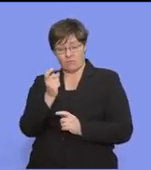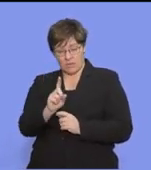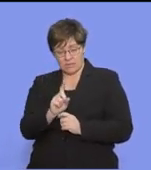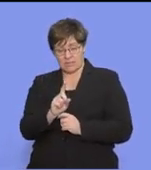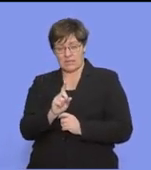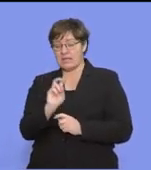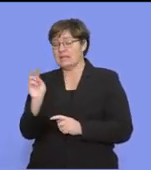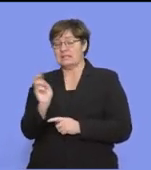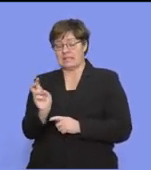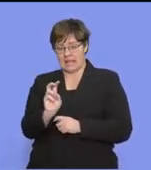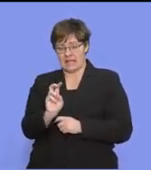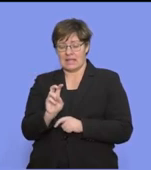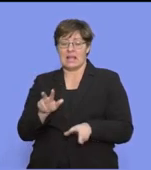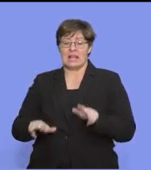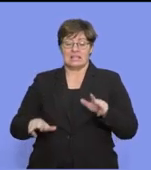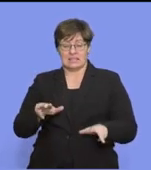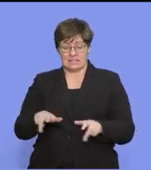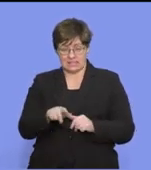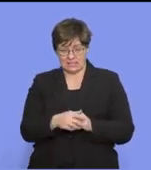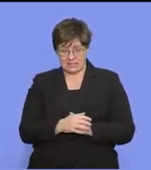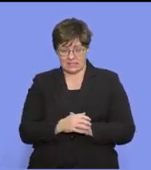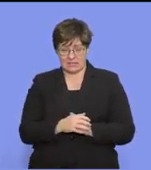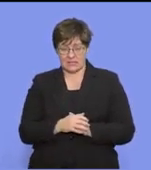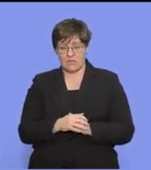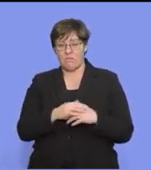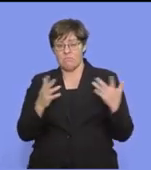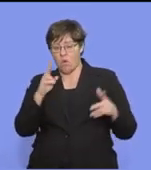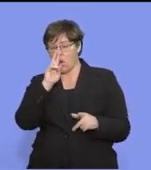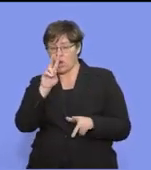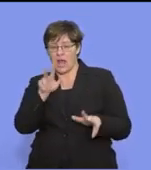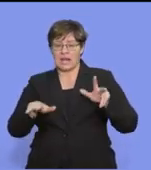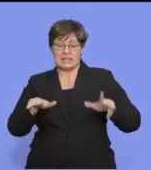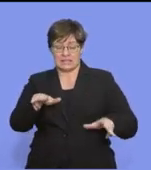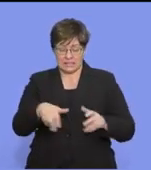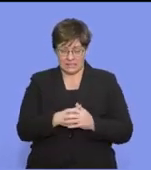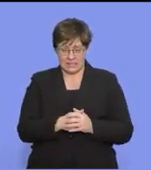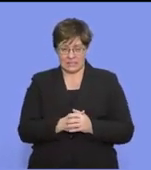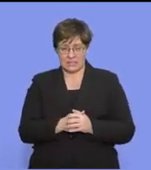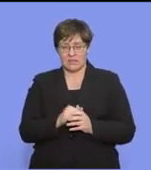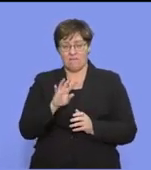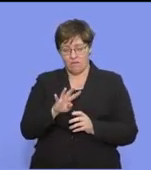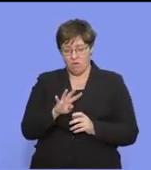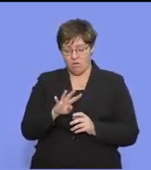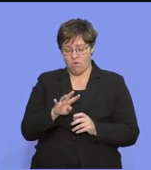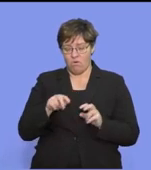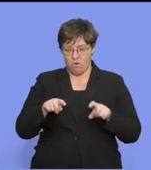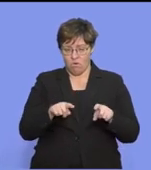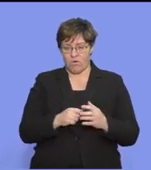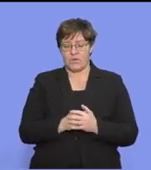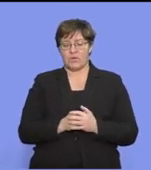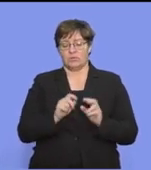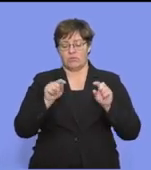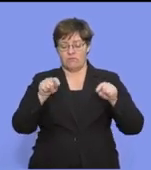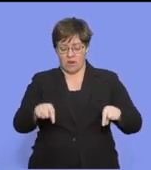is that snakes were lizard-like, so they looked a lot like a lizard with 4 limbs, 2 forelimbs and 2